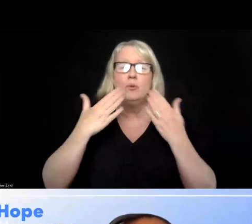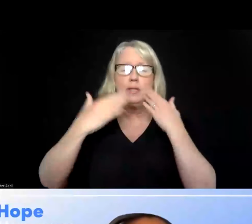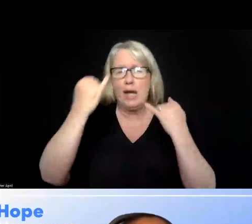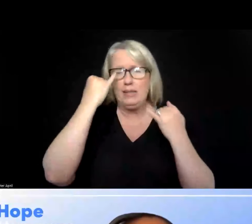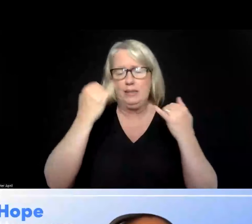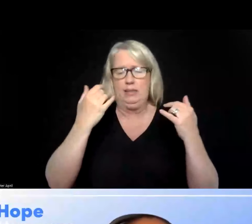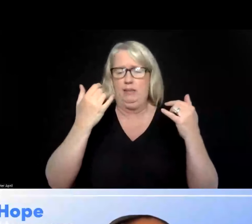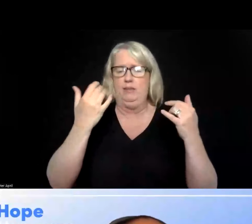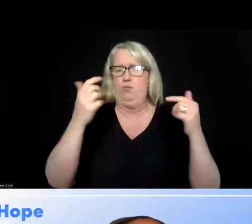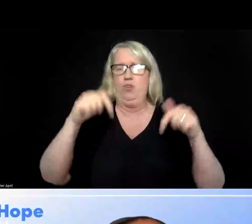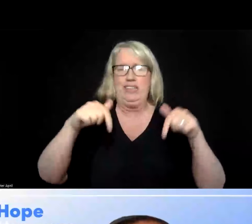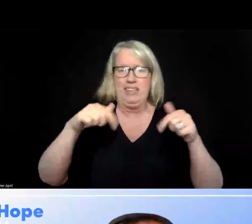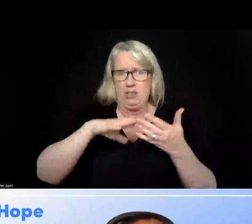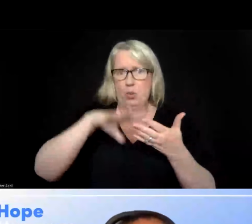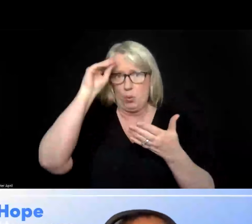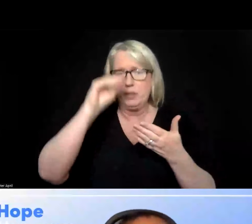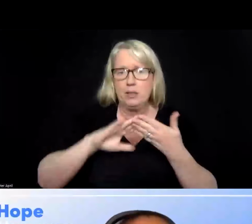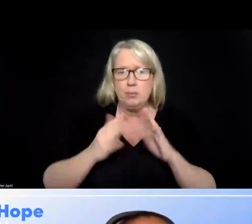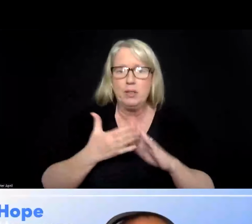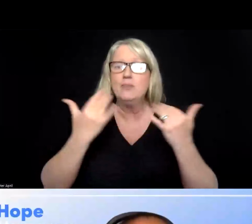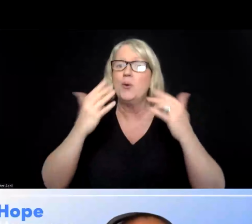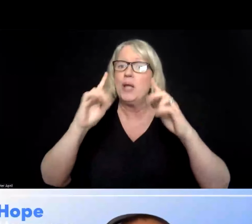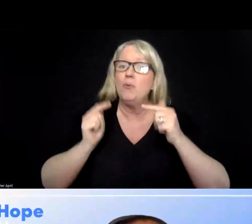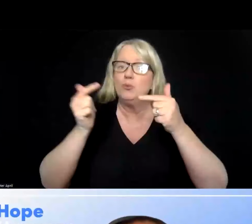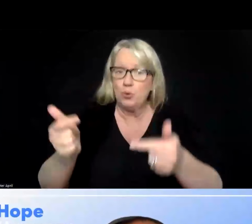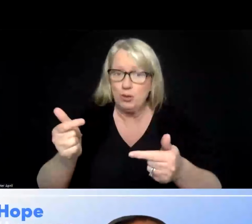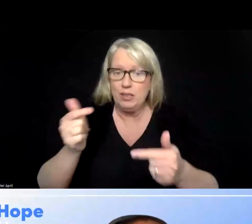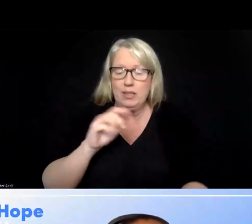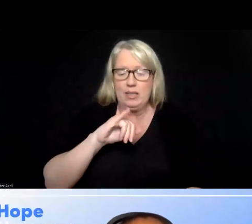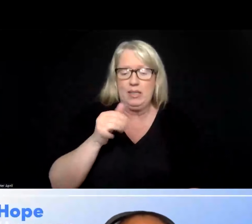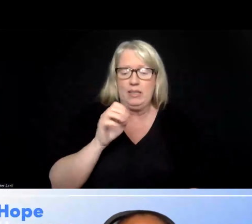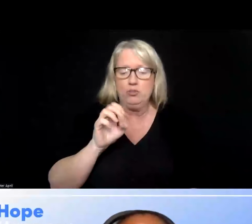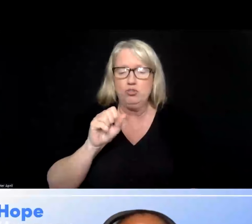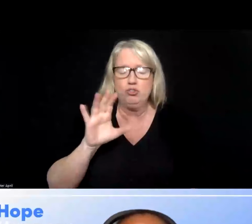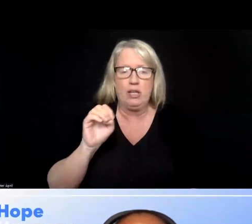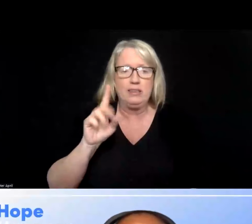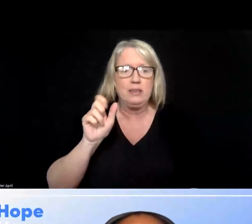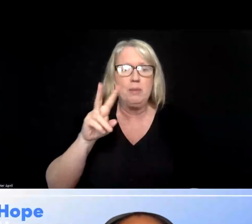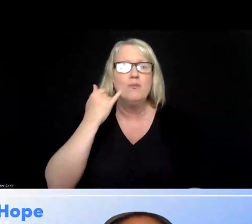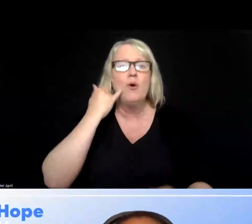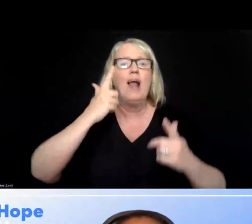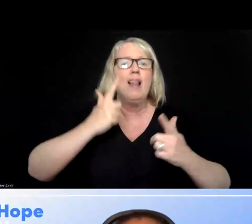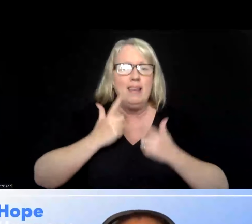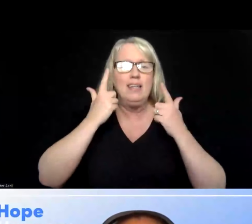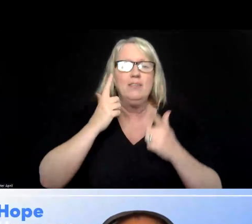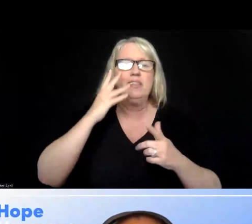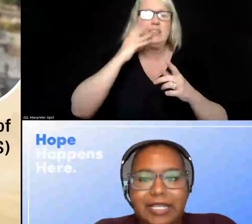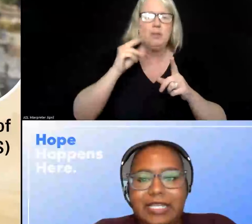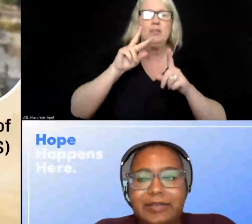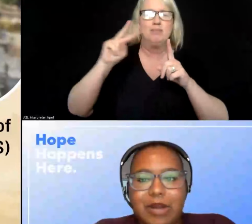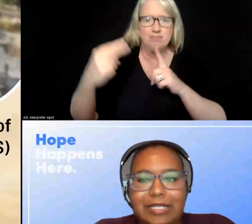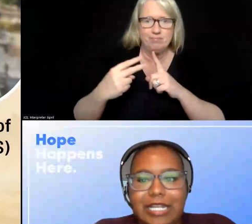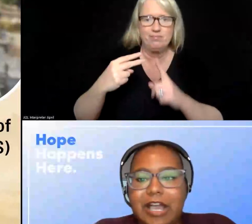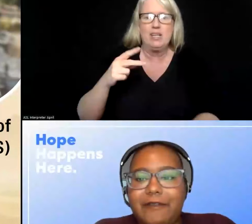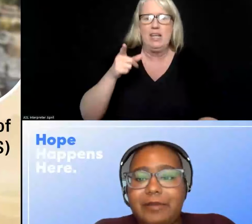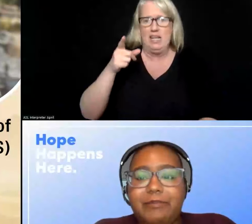learning community. I'm going to turn it over at this point to Jessie Davis for our Lives Lens perspective. And Jessie is